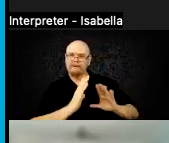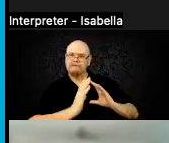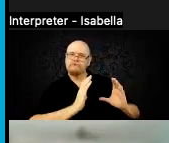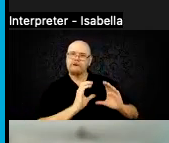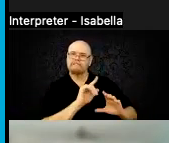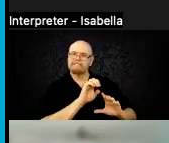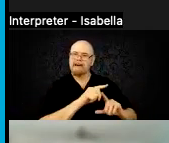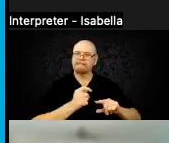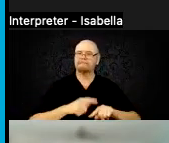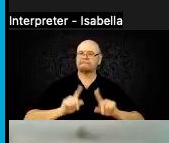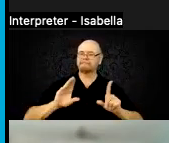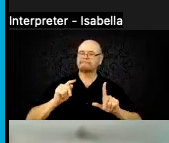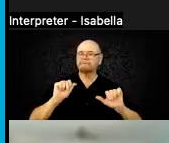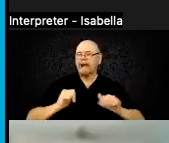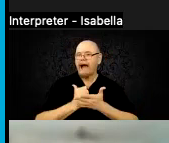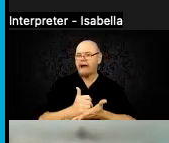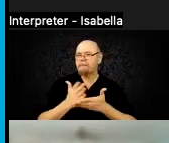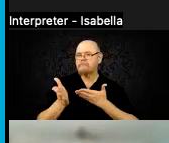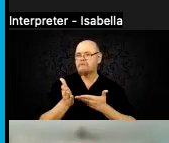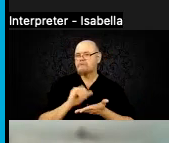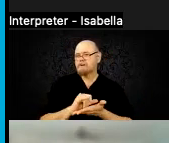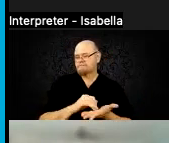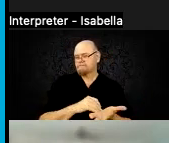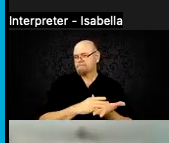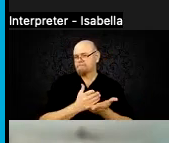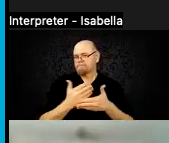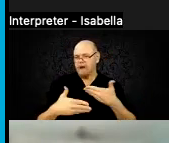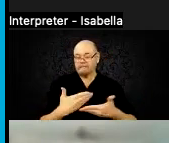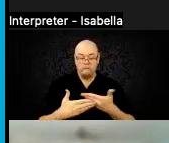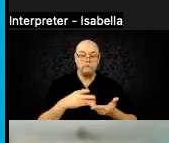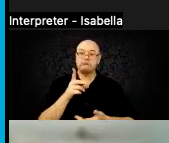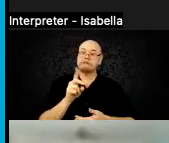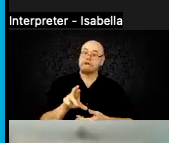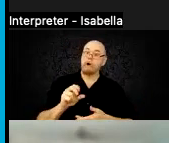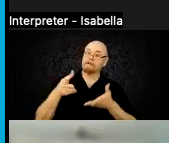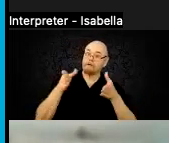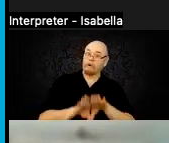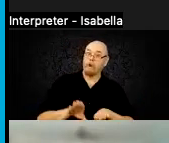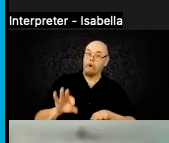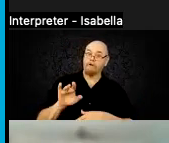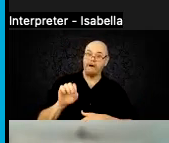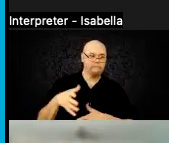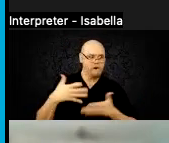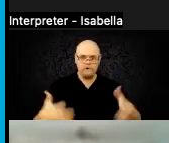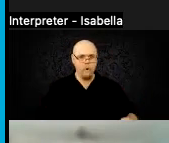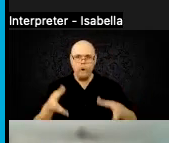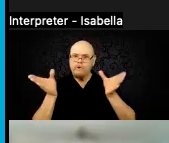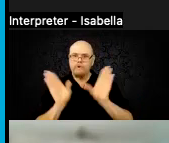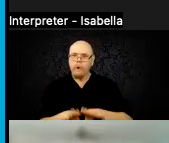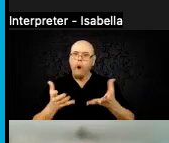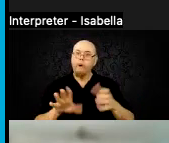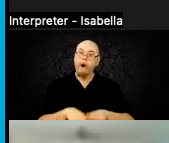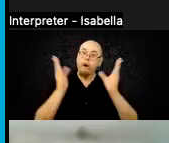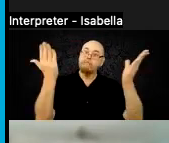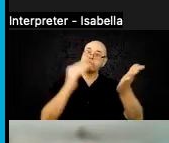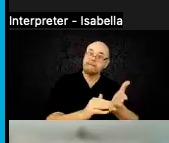too. And then ultimately, if DRS closes your file, right, and you do not want it to be closed or you want to reopen it, right,